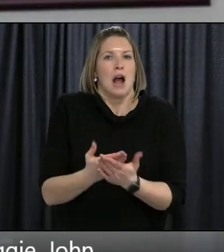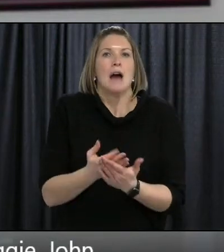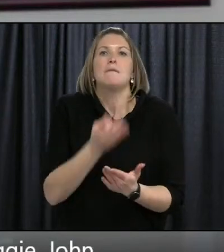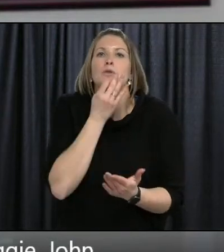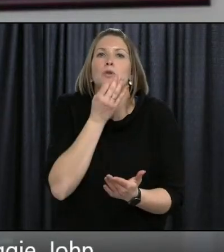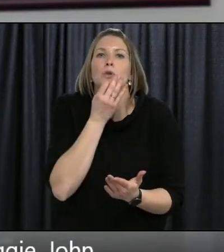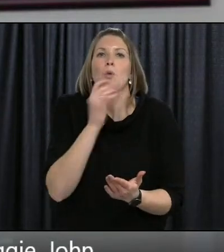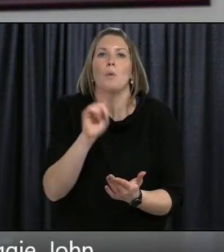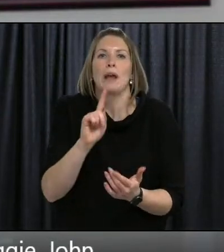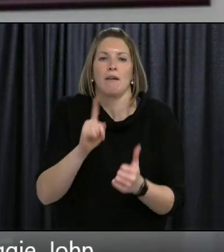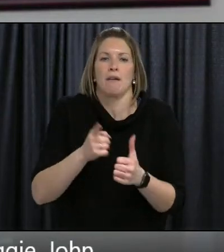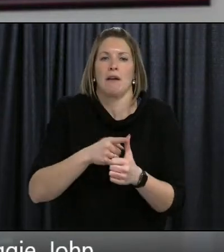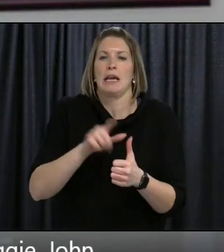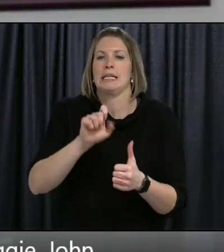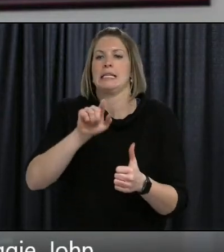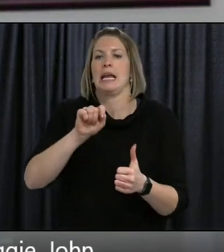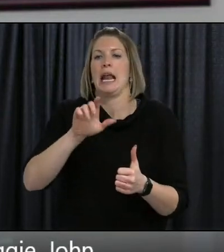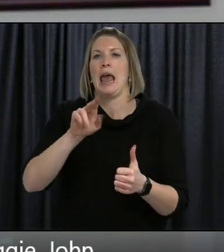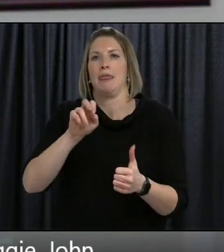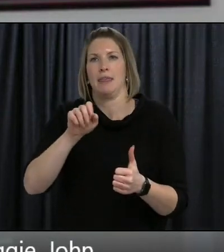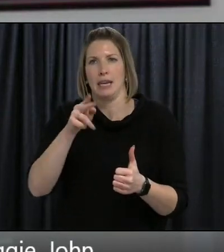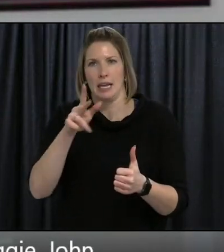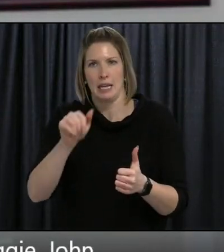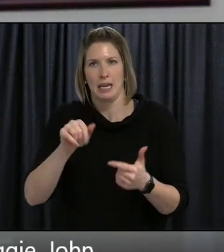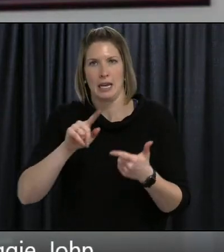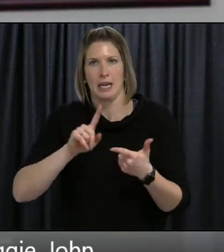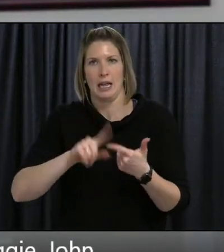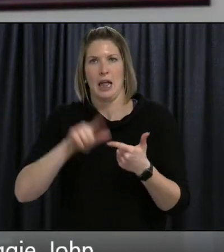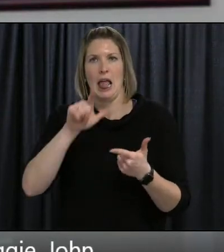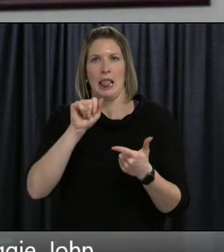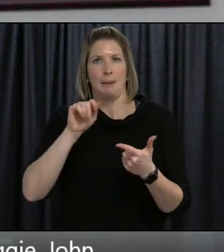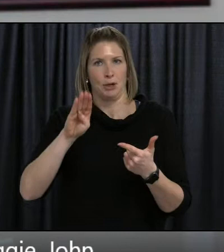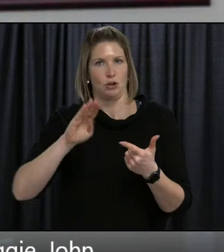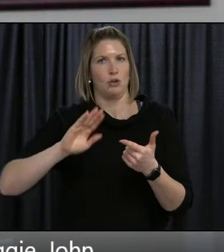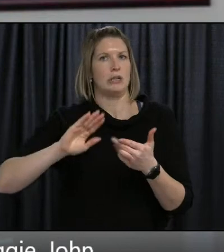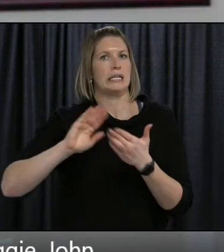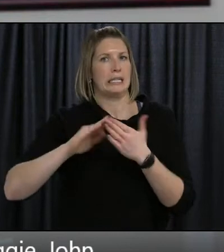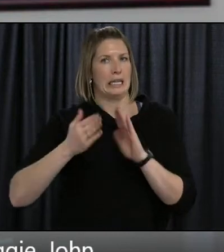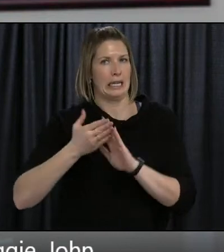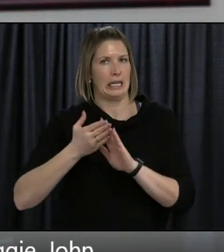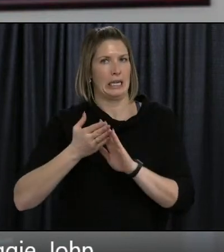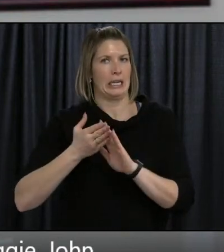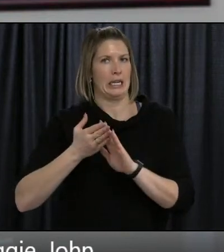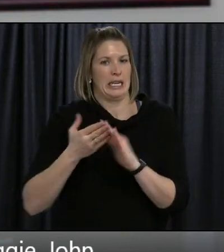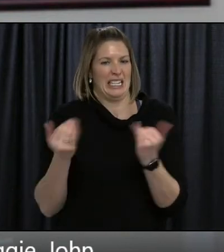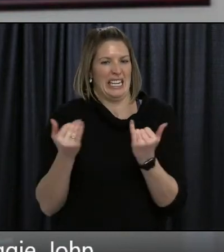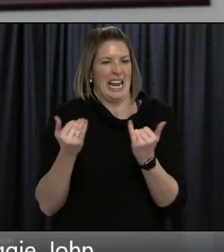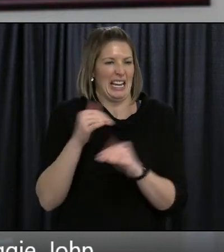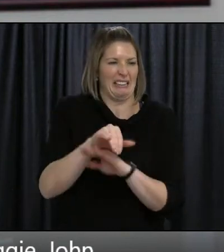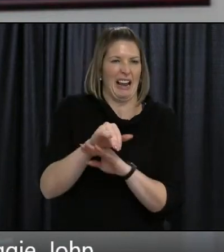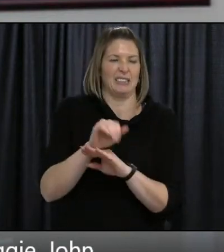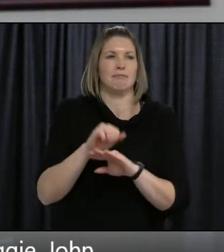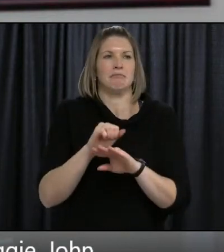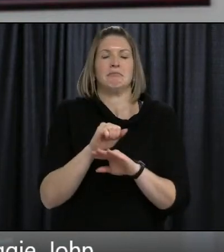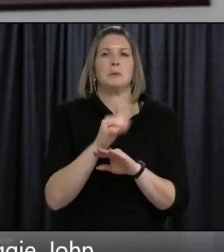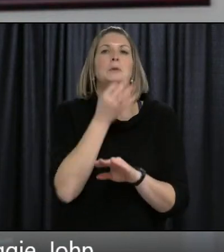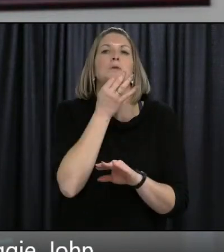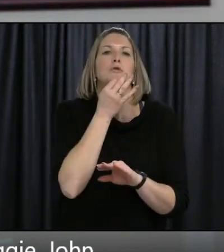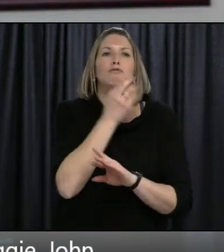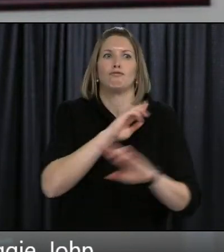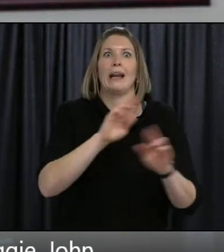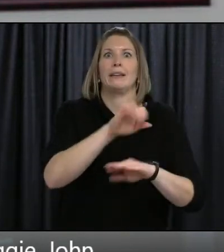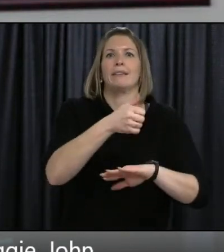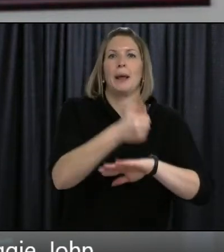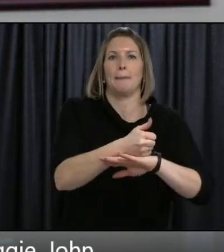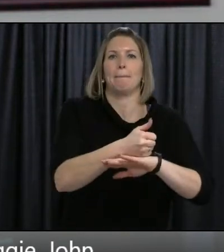24 hours. So once those are commissioned and up and running, the next vaccine deliveries will be available to be sent to